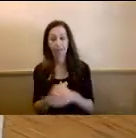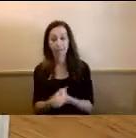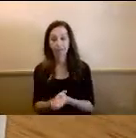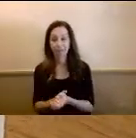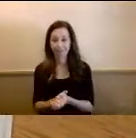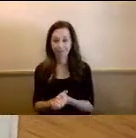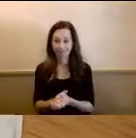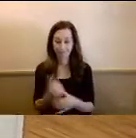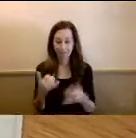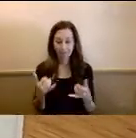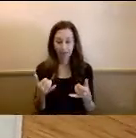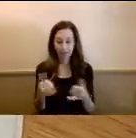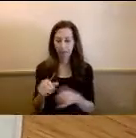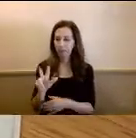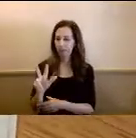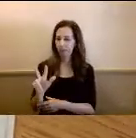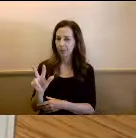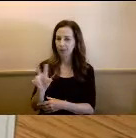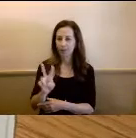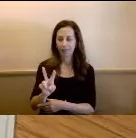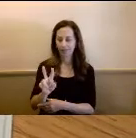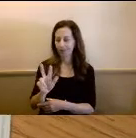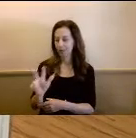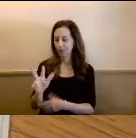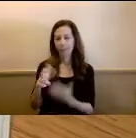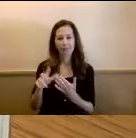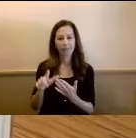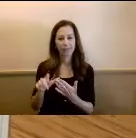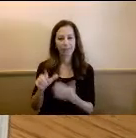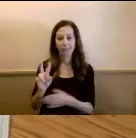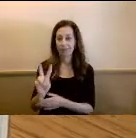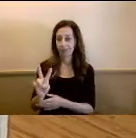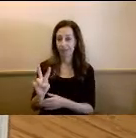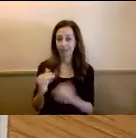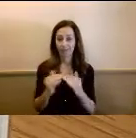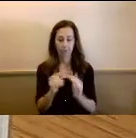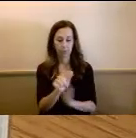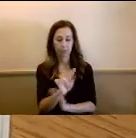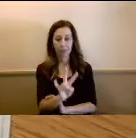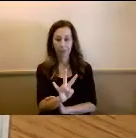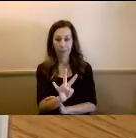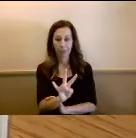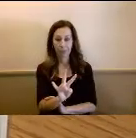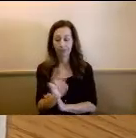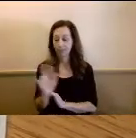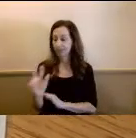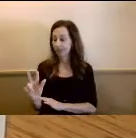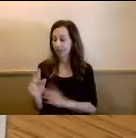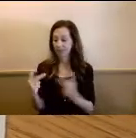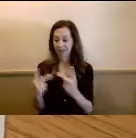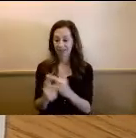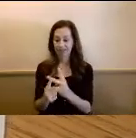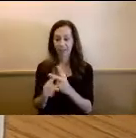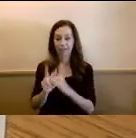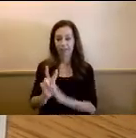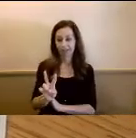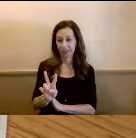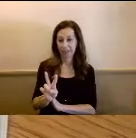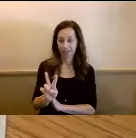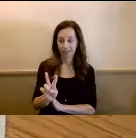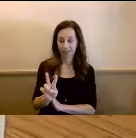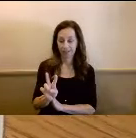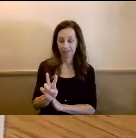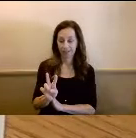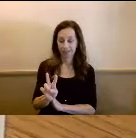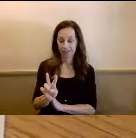Okay, now we've got 3v equals 27. Again, it's 3 times v, so